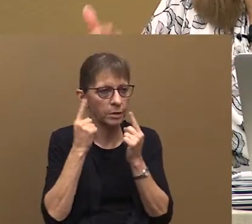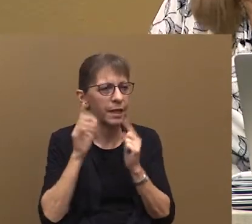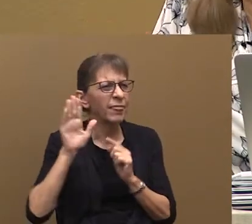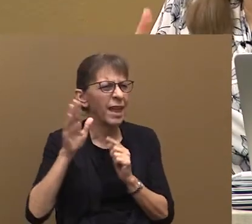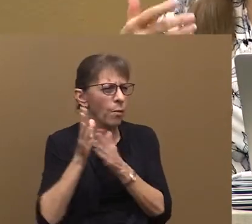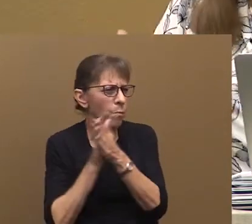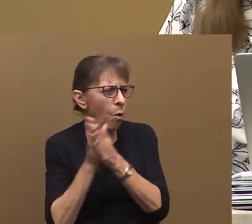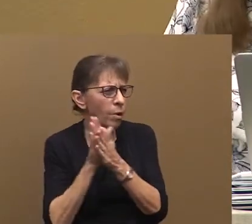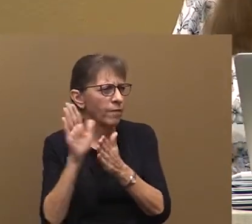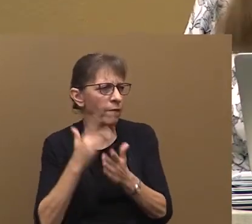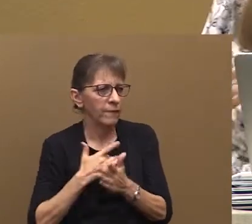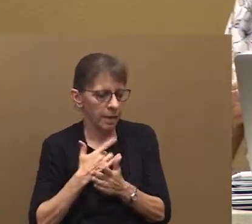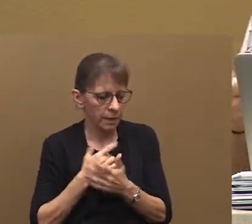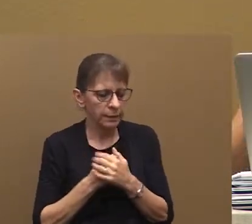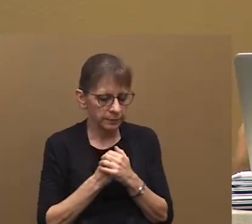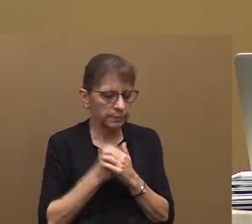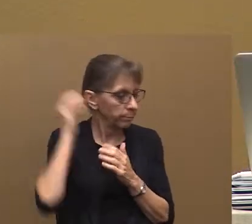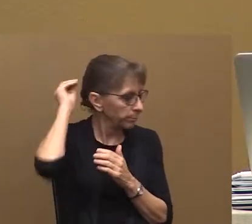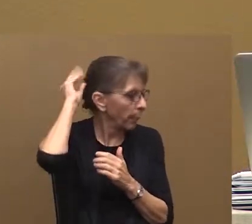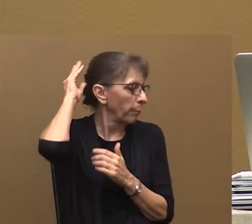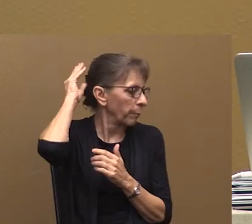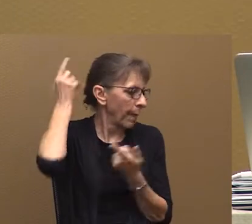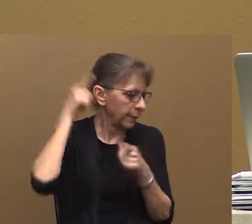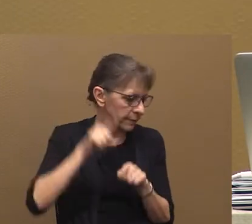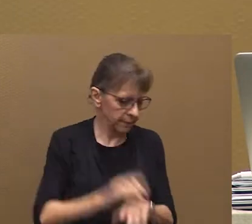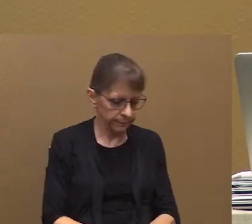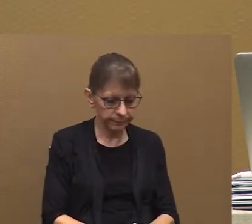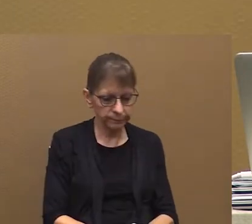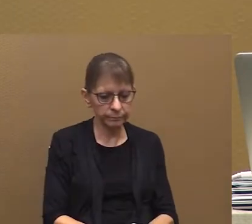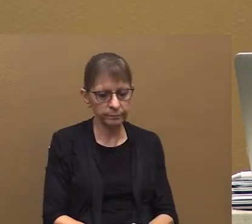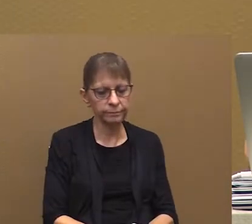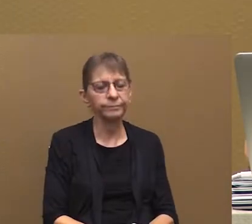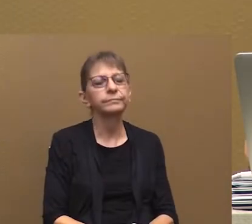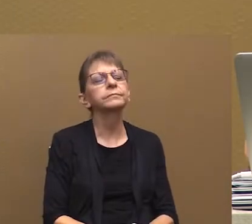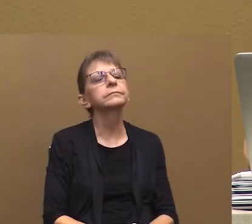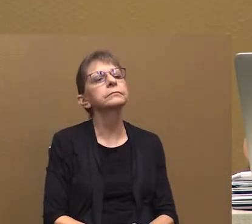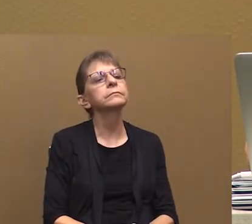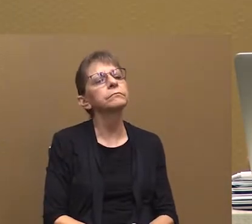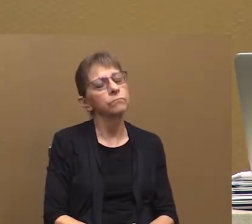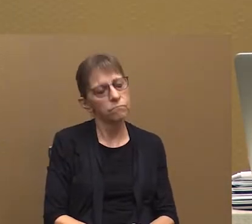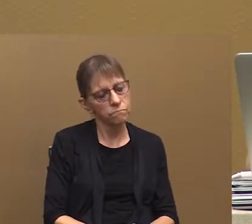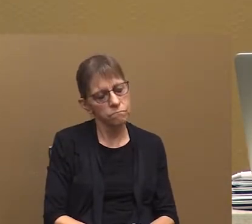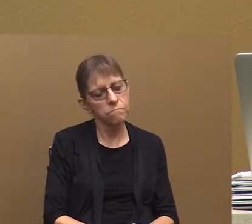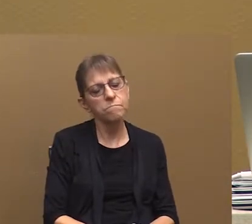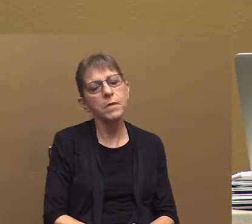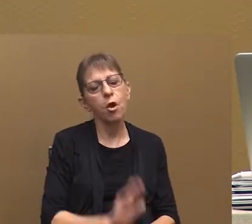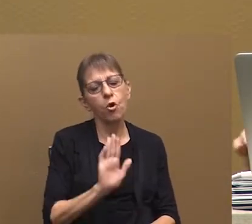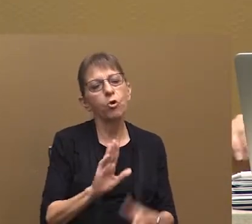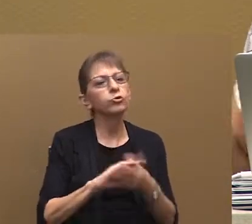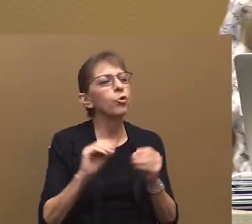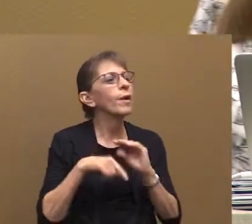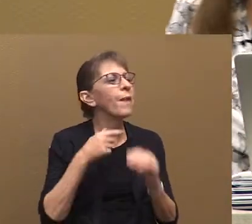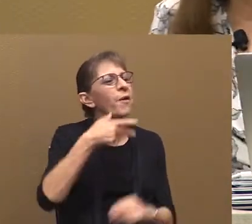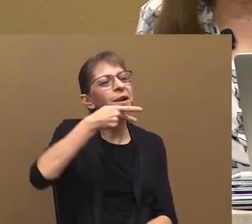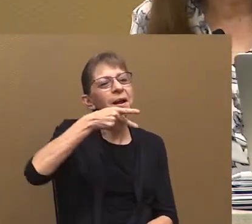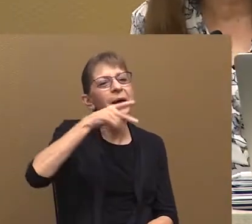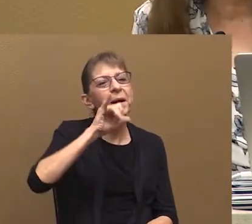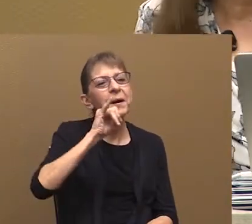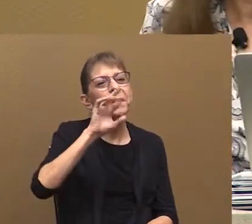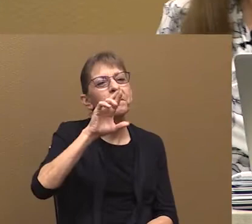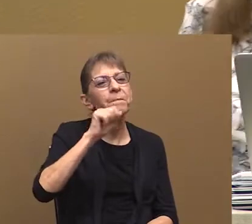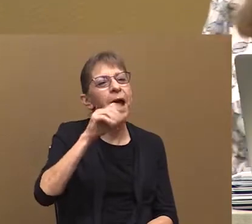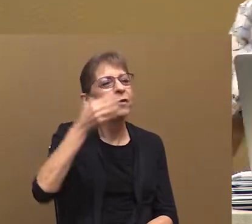mind, their motives, their feelings. And so her story was about a